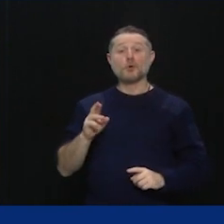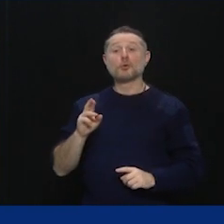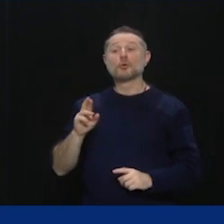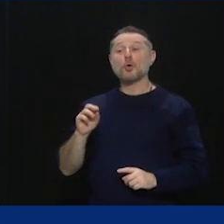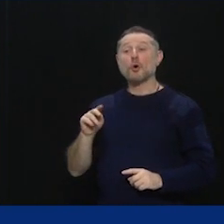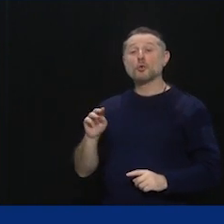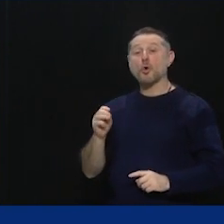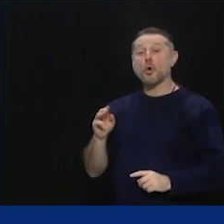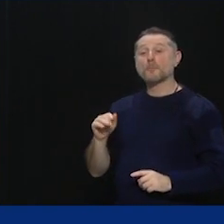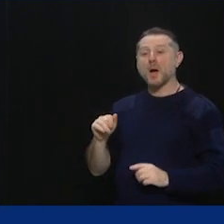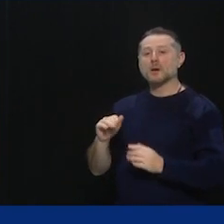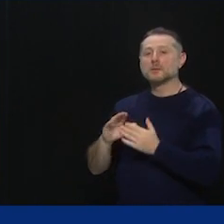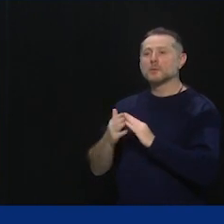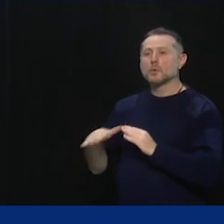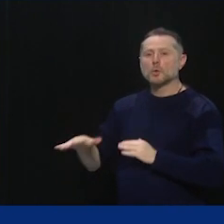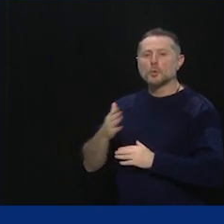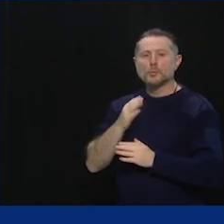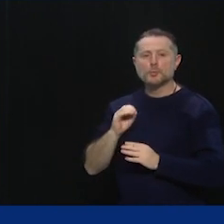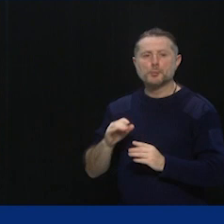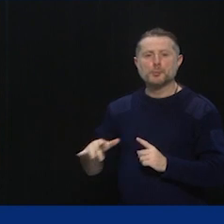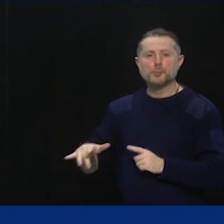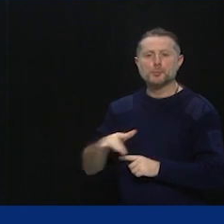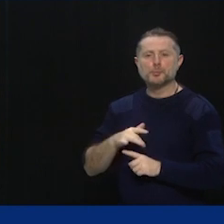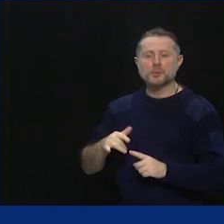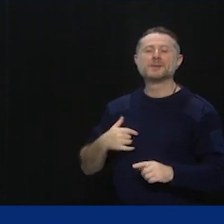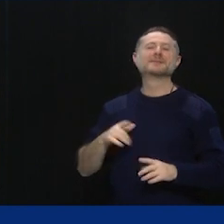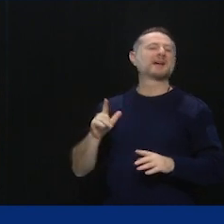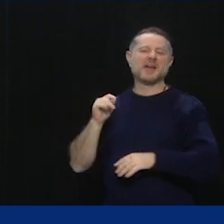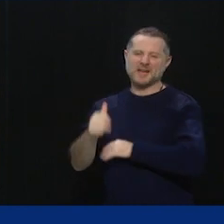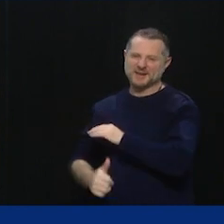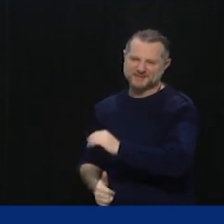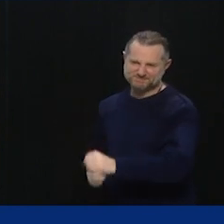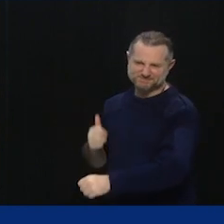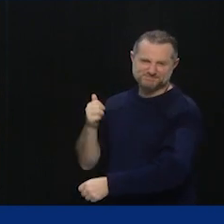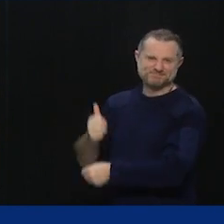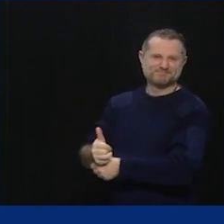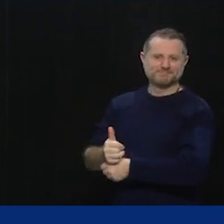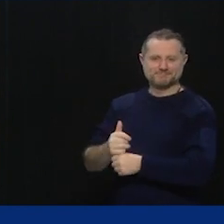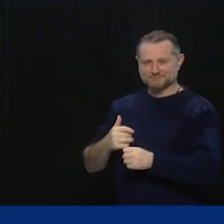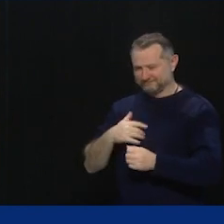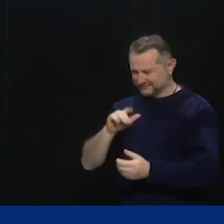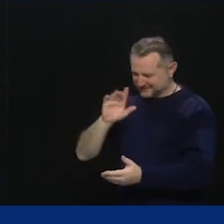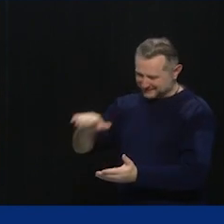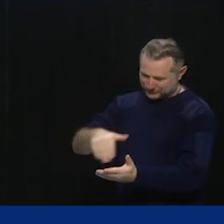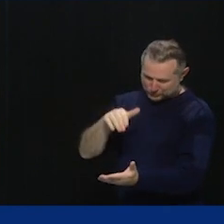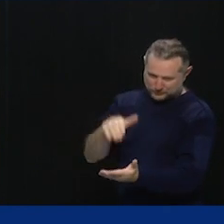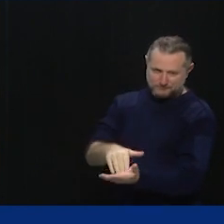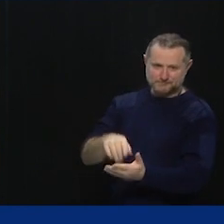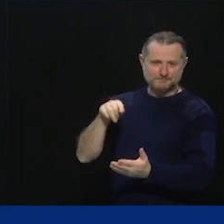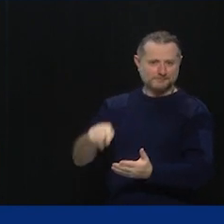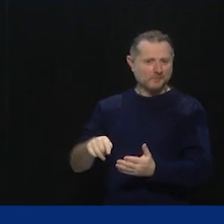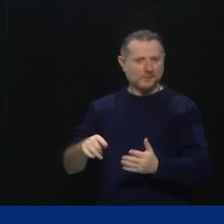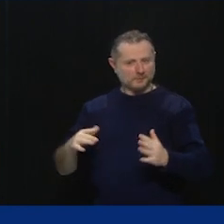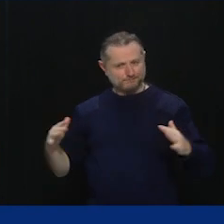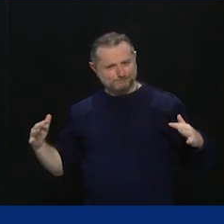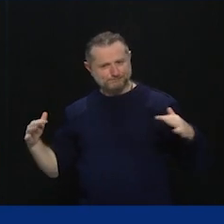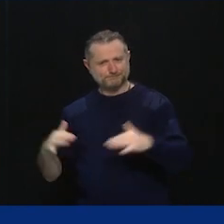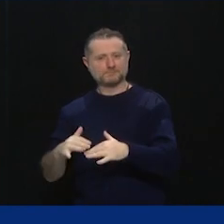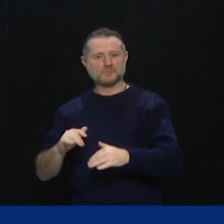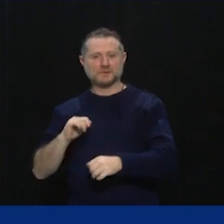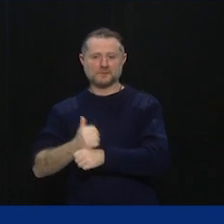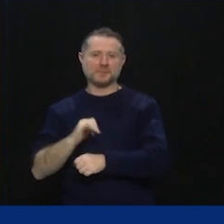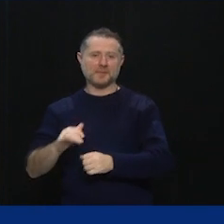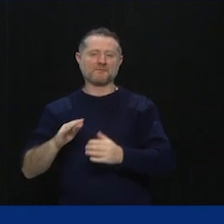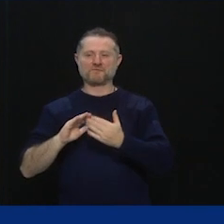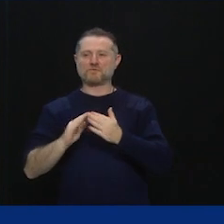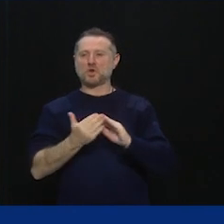We're creating the downtown. We're going to create the village, and that was a request and a demand from